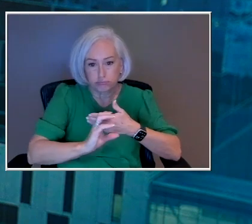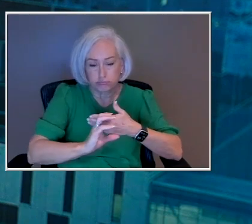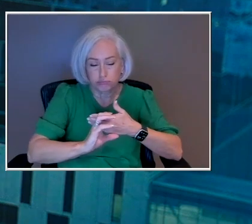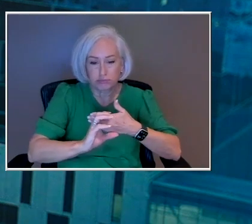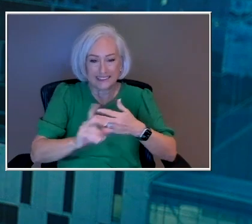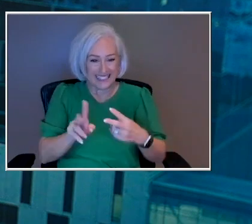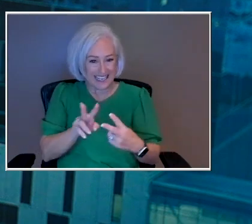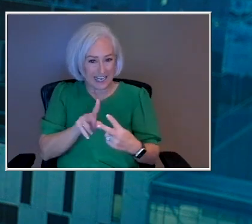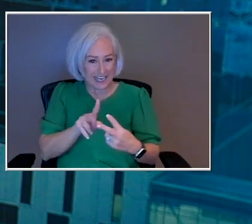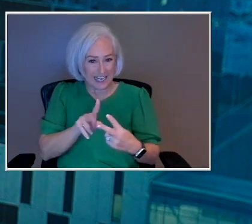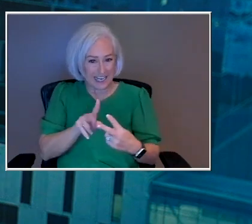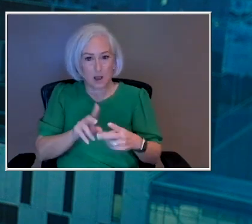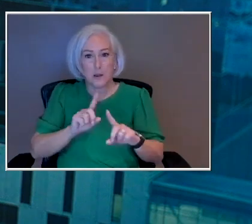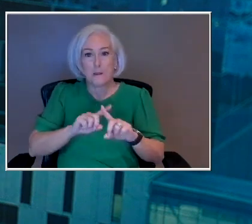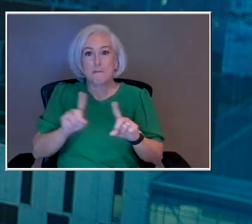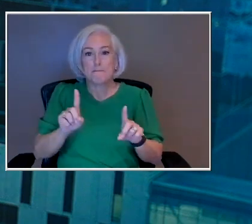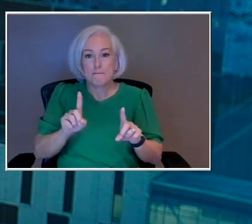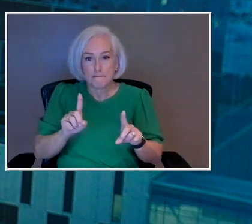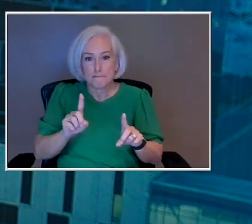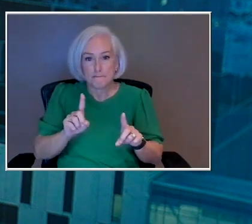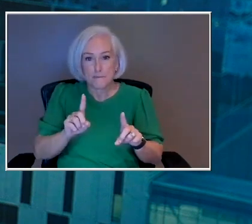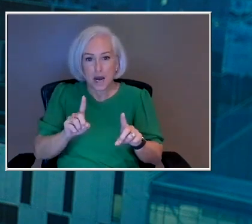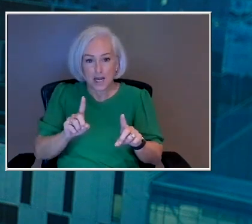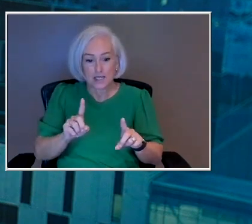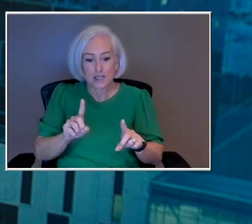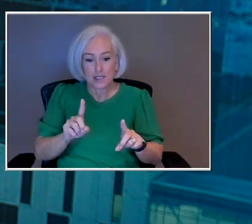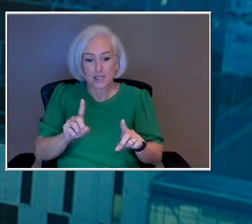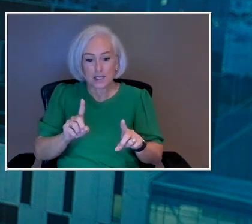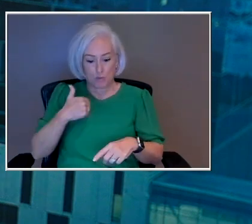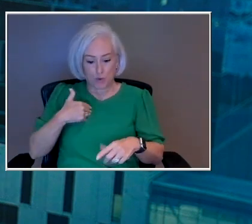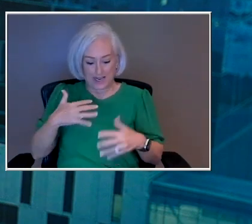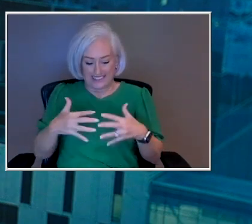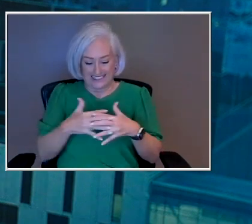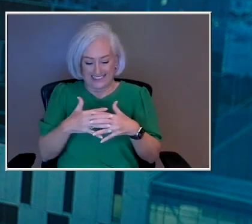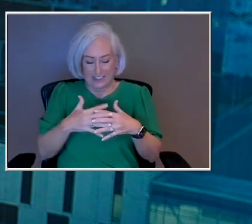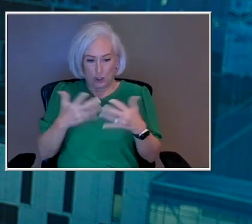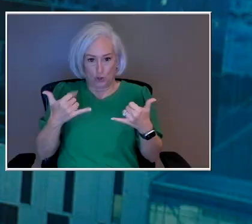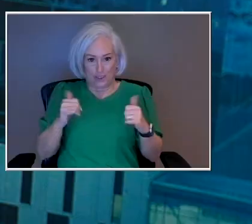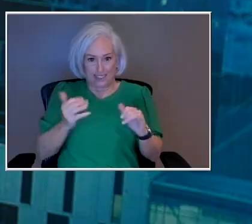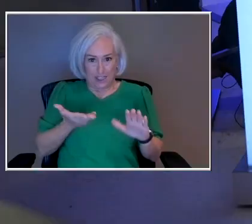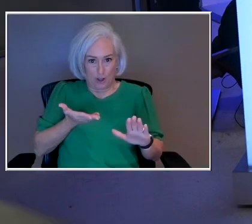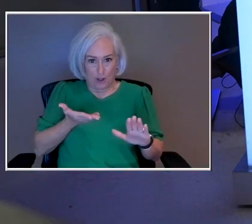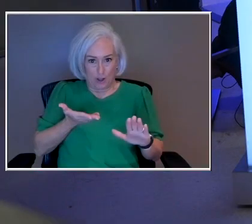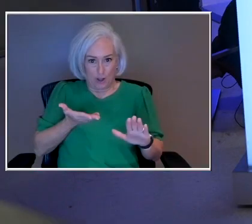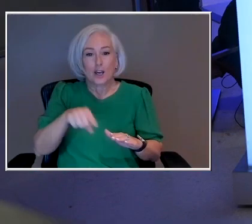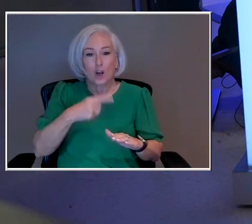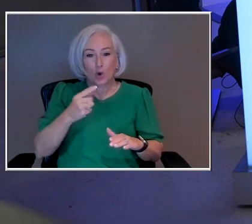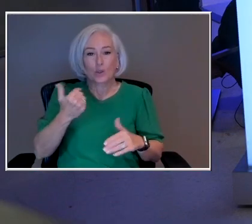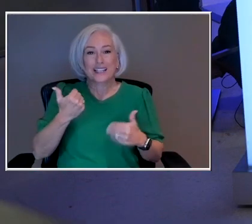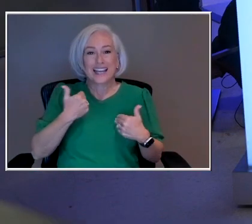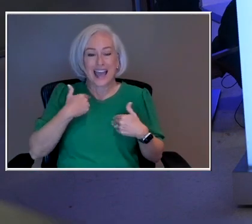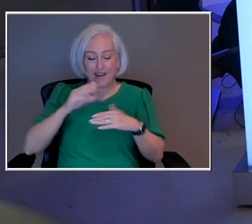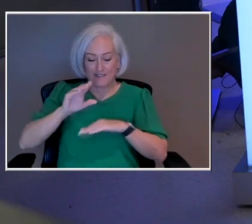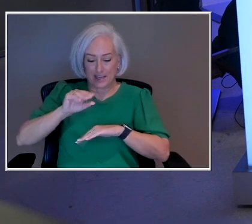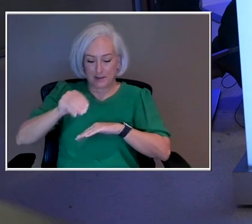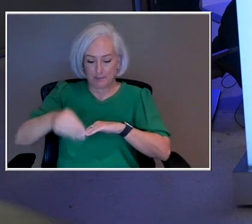all the breast tissue is still there. There is just an implant to help enhance that form. Okay, so it's important though for women to still be aware if they have 100%. dense breasts or